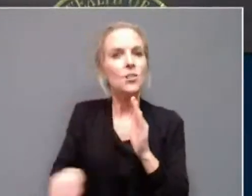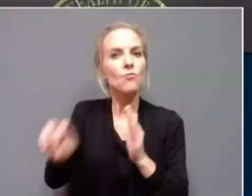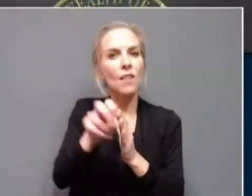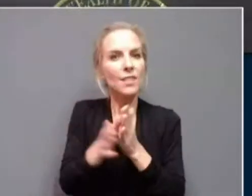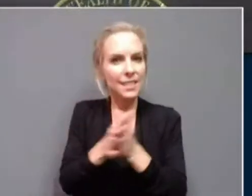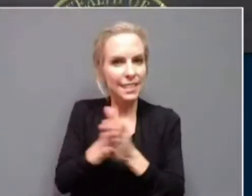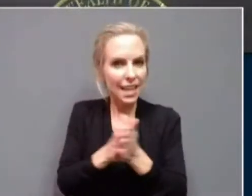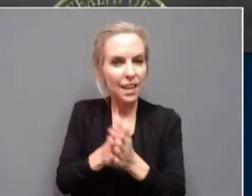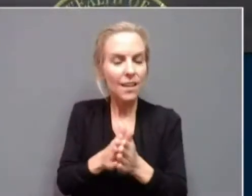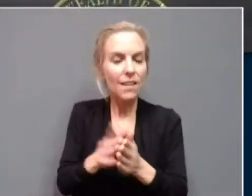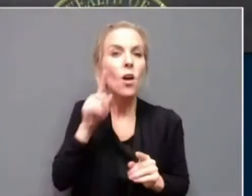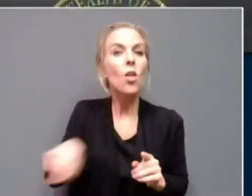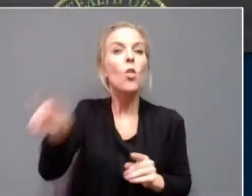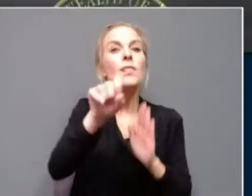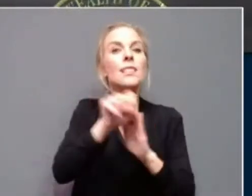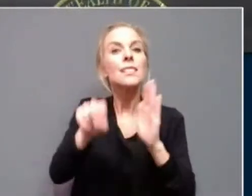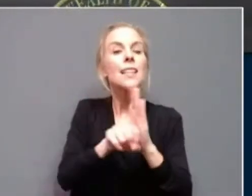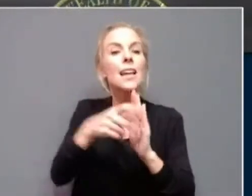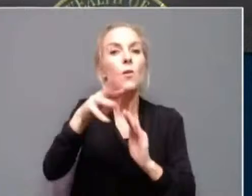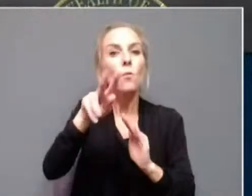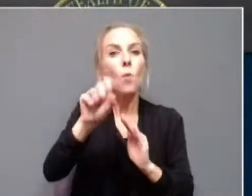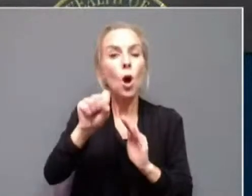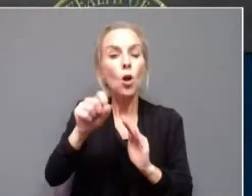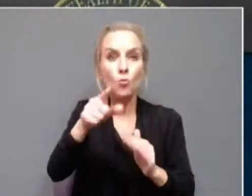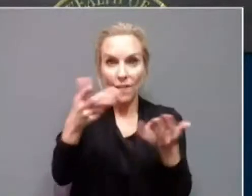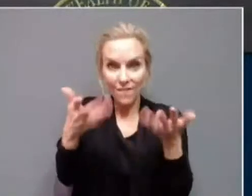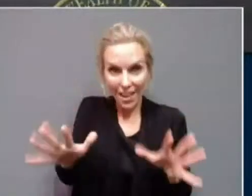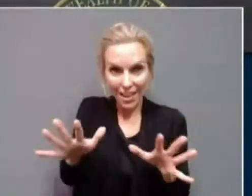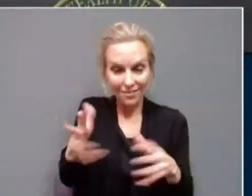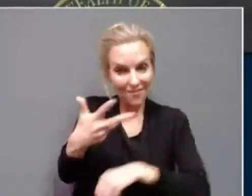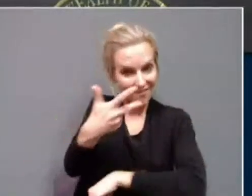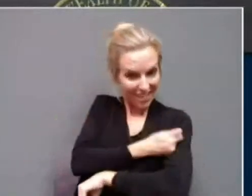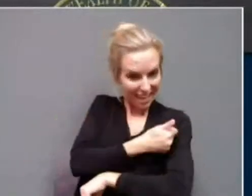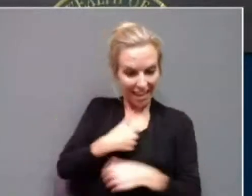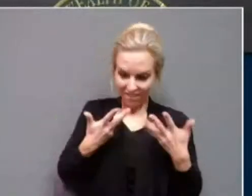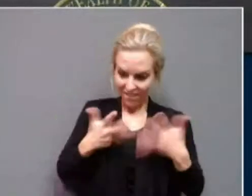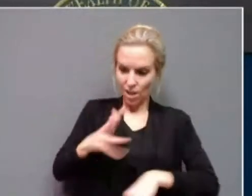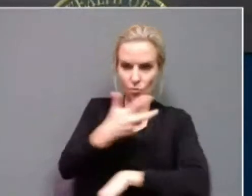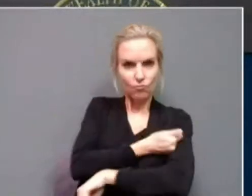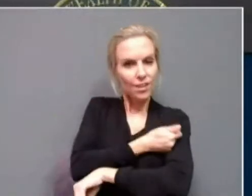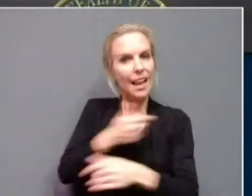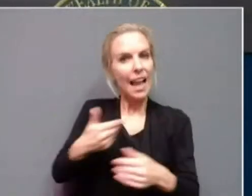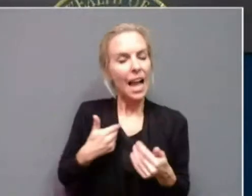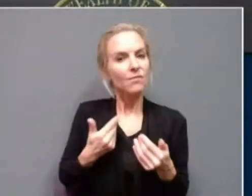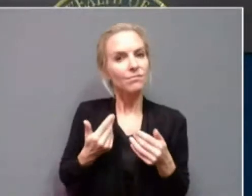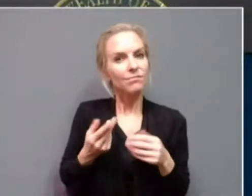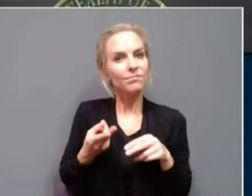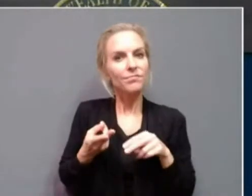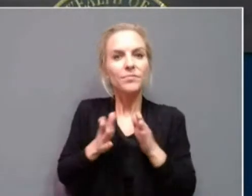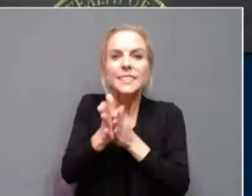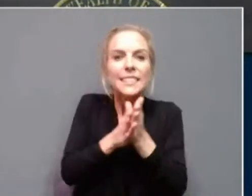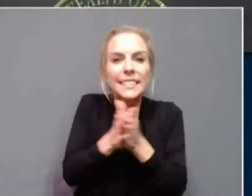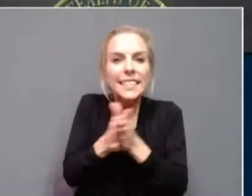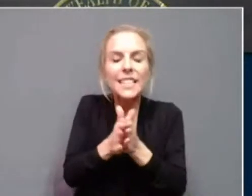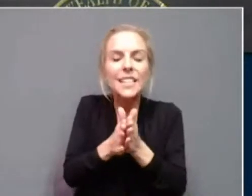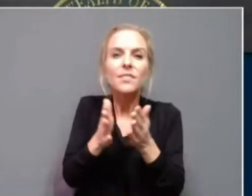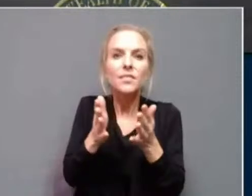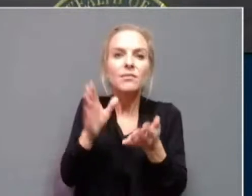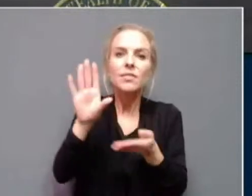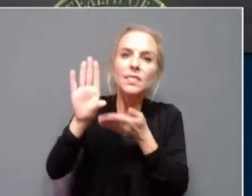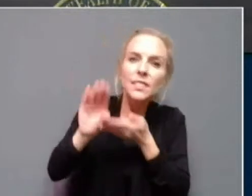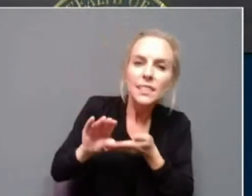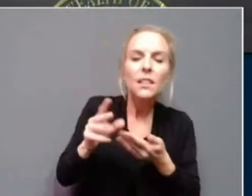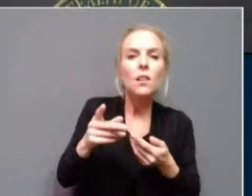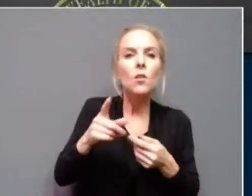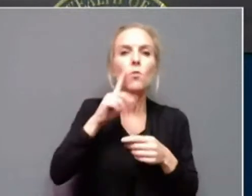for Kentuckians who have received their COVID-19 vaccination. Now, incentives will include golf